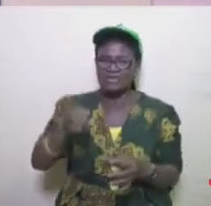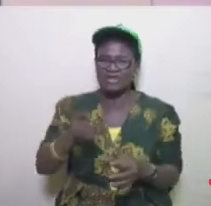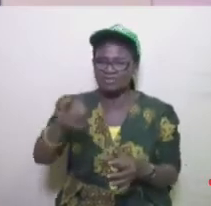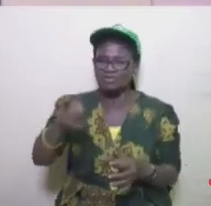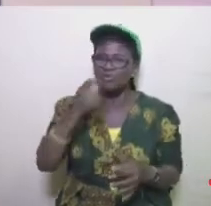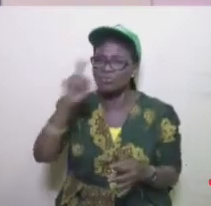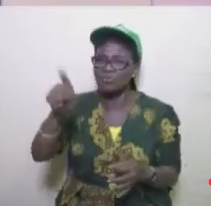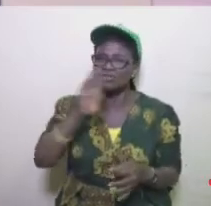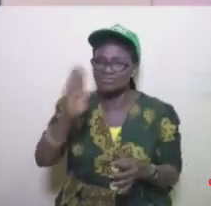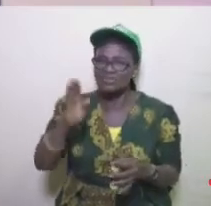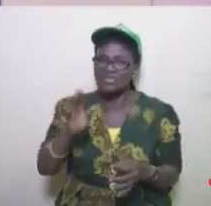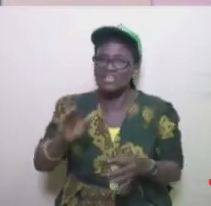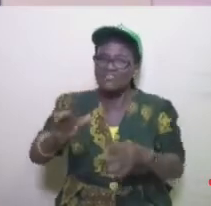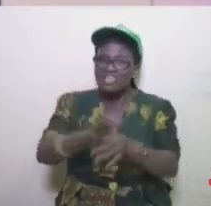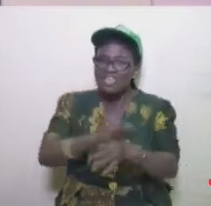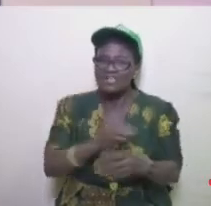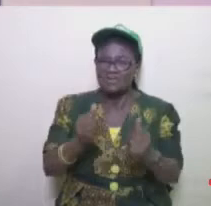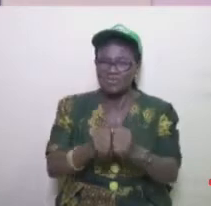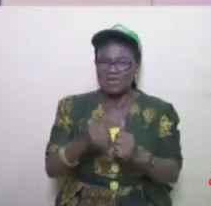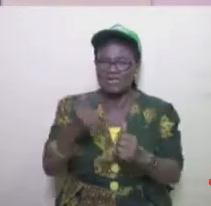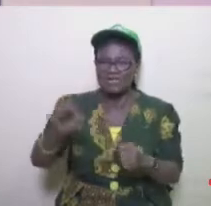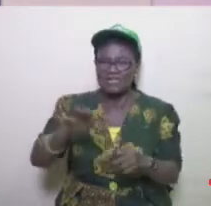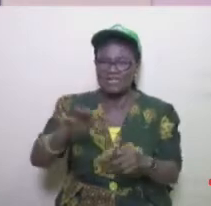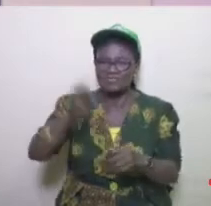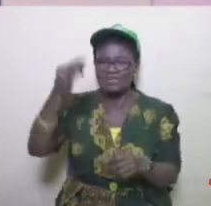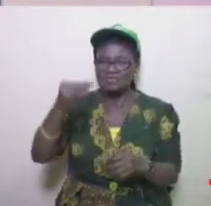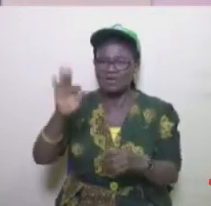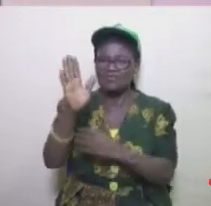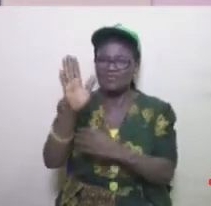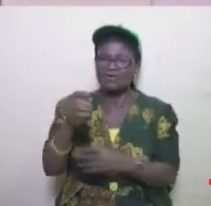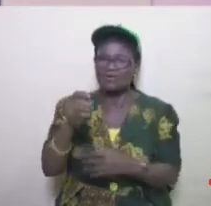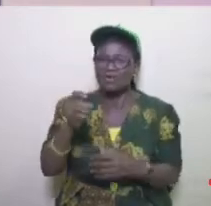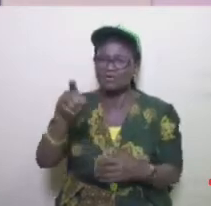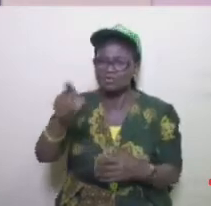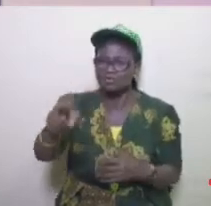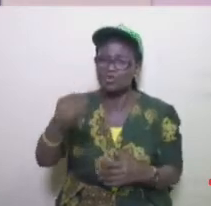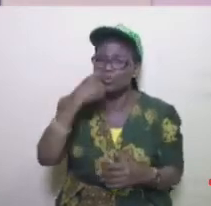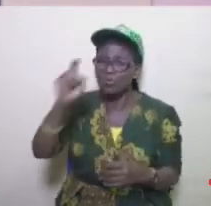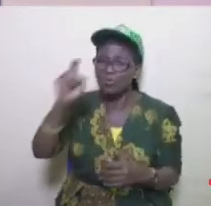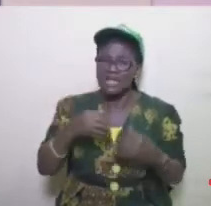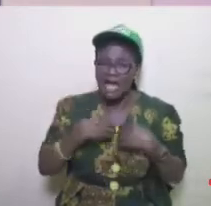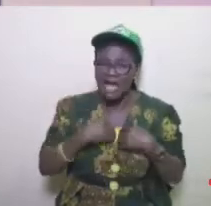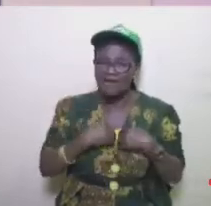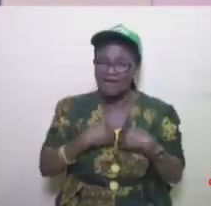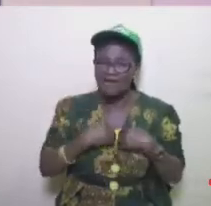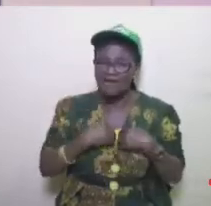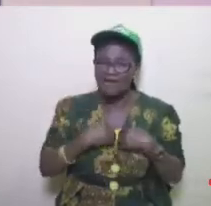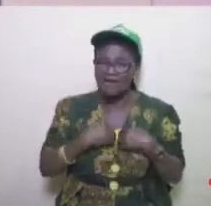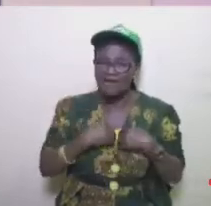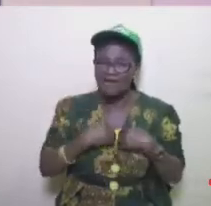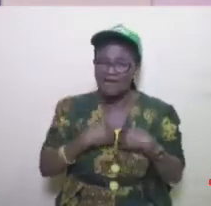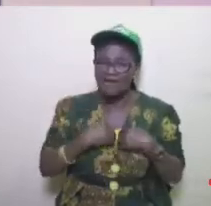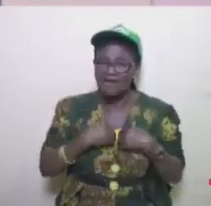You must have that Spirit of God working in your life.